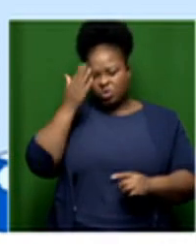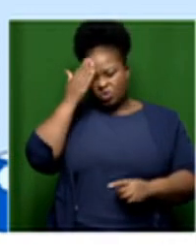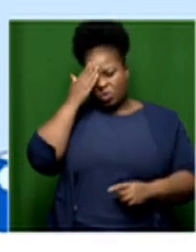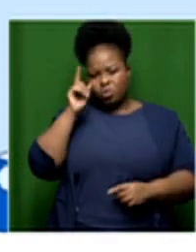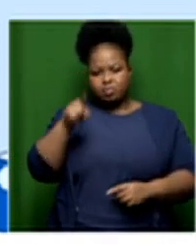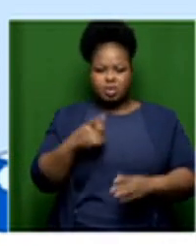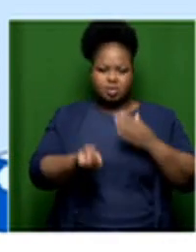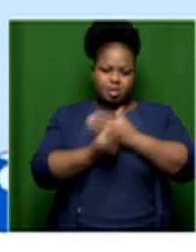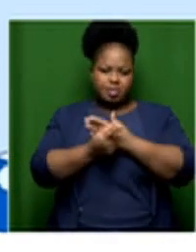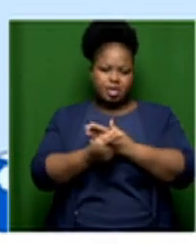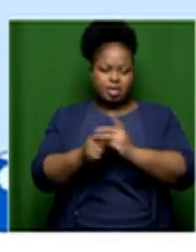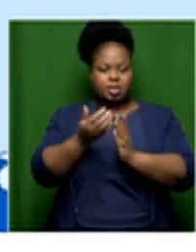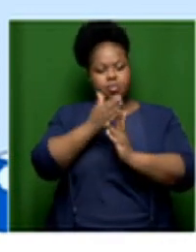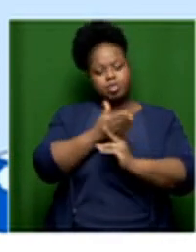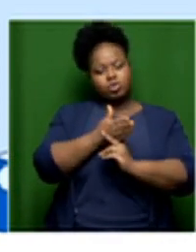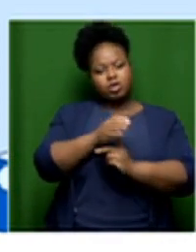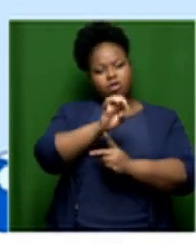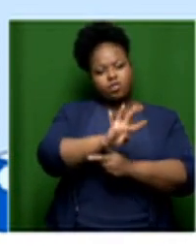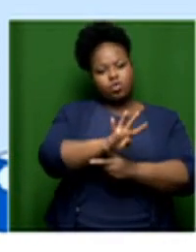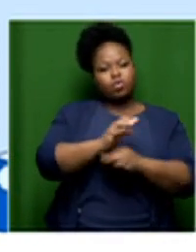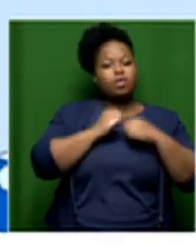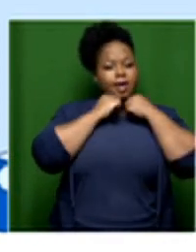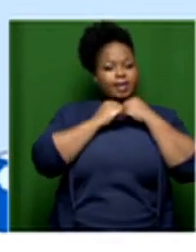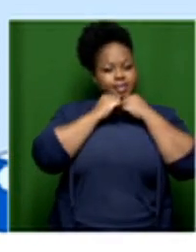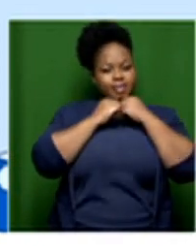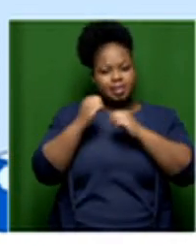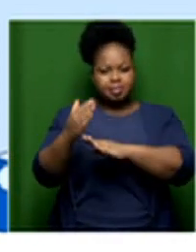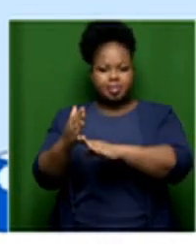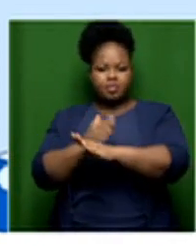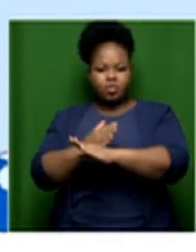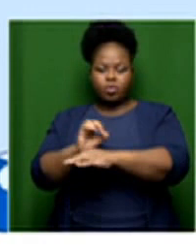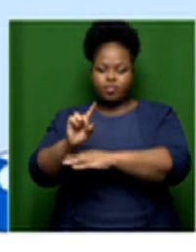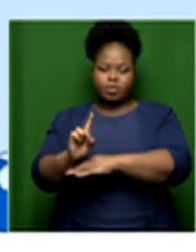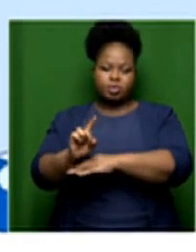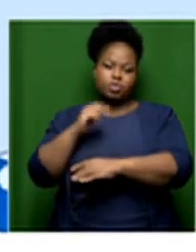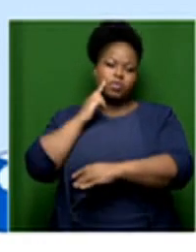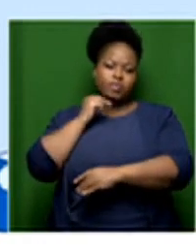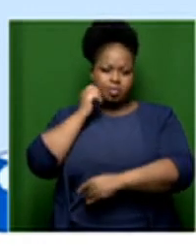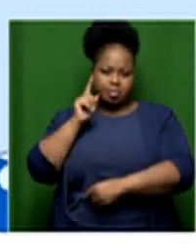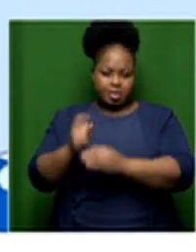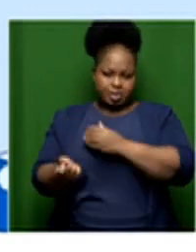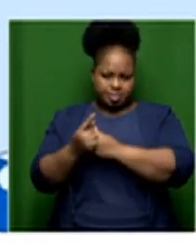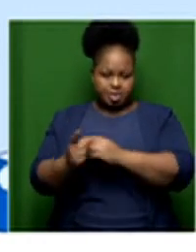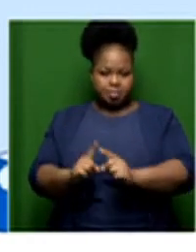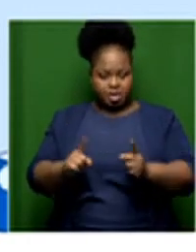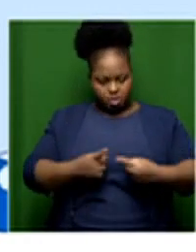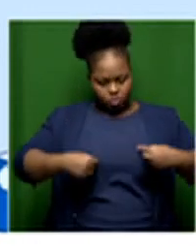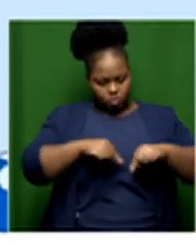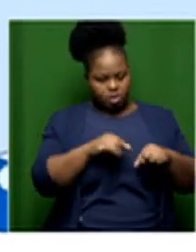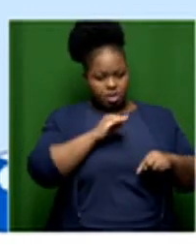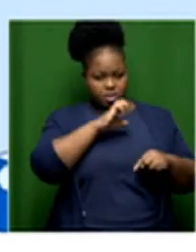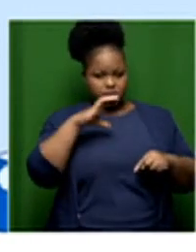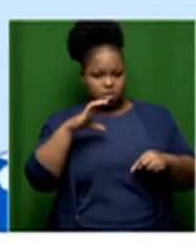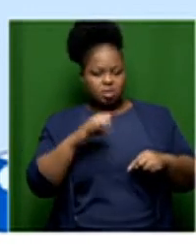must be held sometime between the 4th of August and no later than the 1st of November. On our part, we are planning